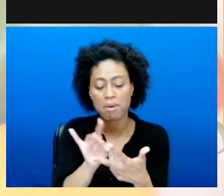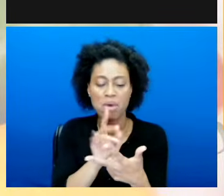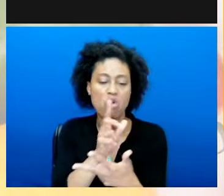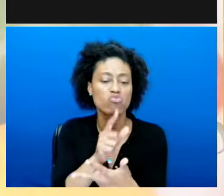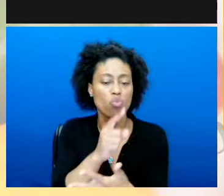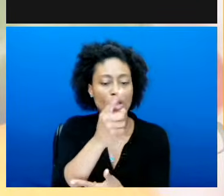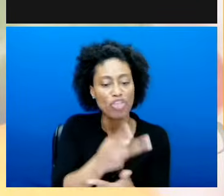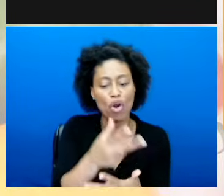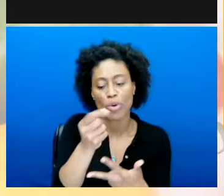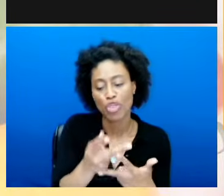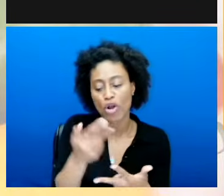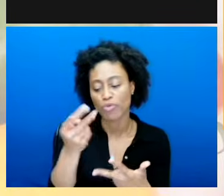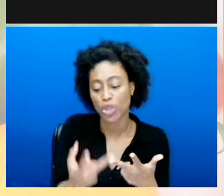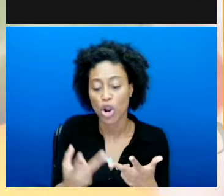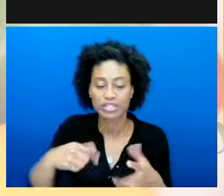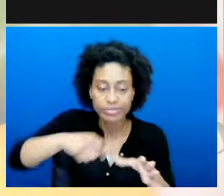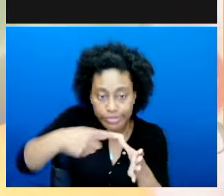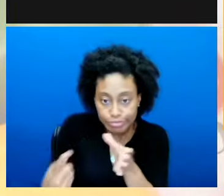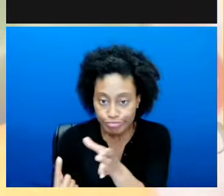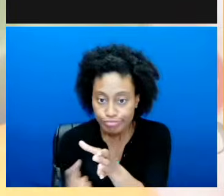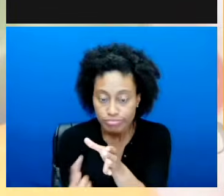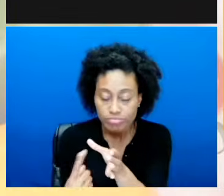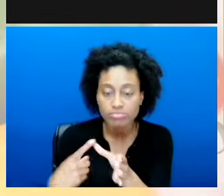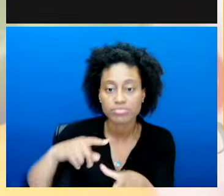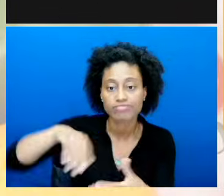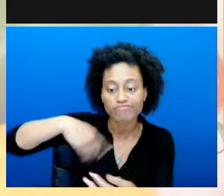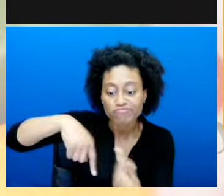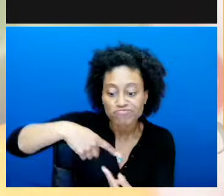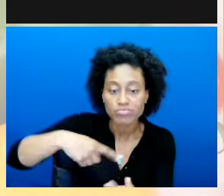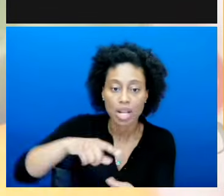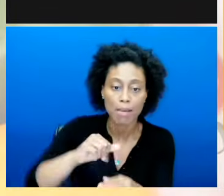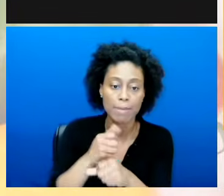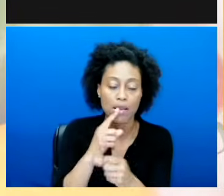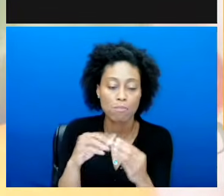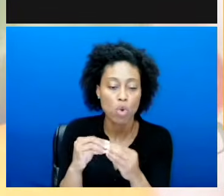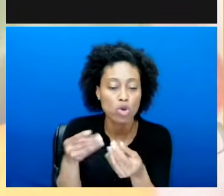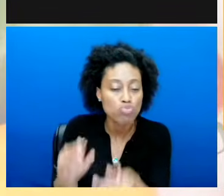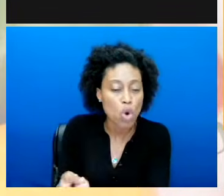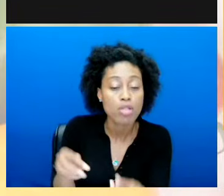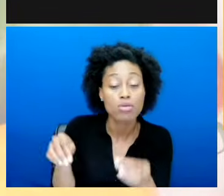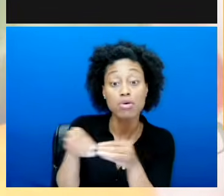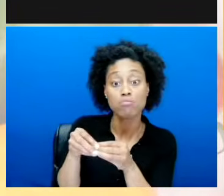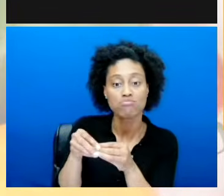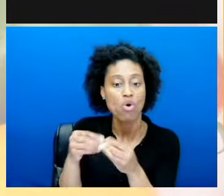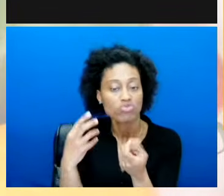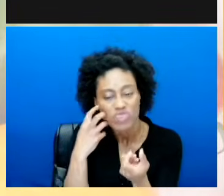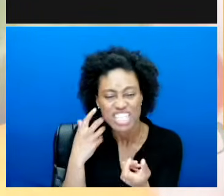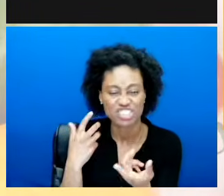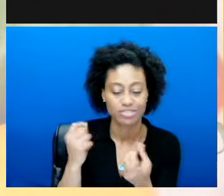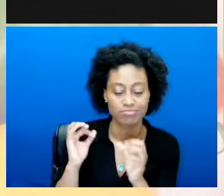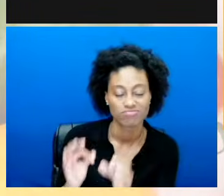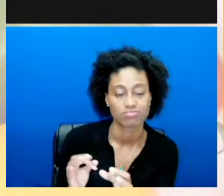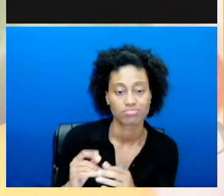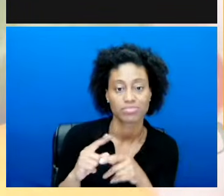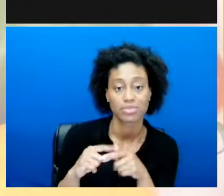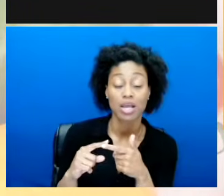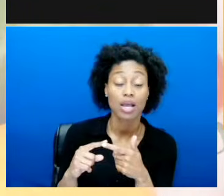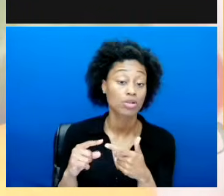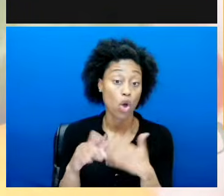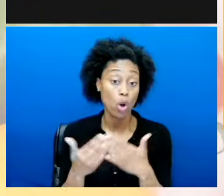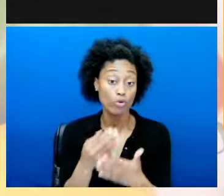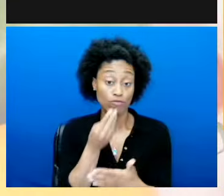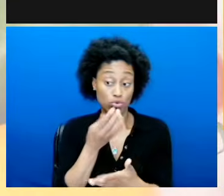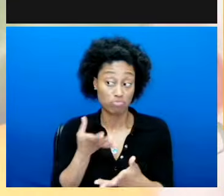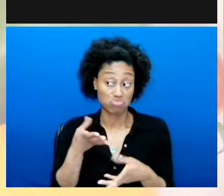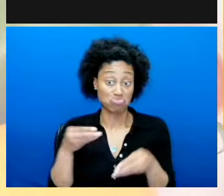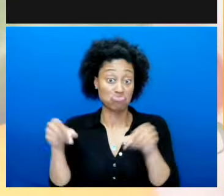hardiness, I get the richness, I get all of those things from whole plant sources. But like I said, they're also great when you add